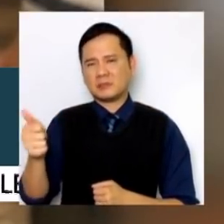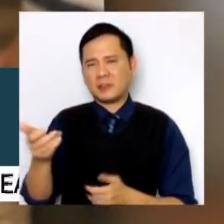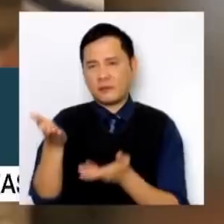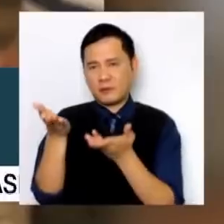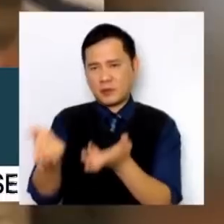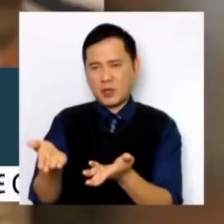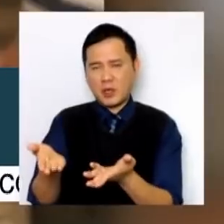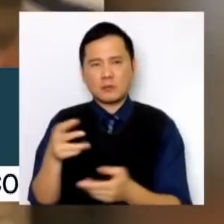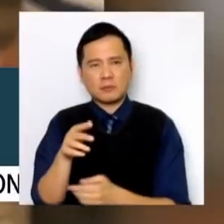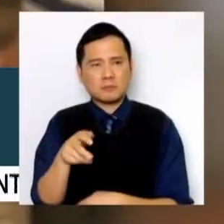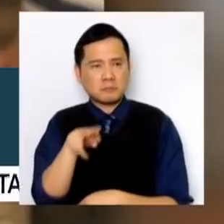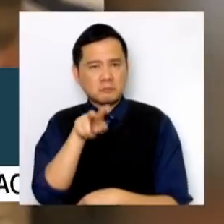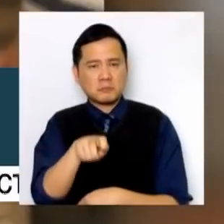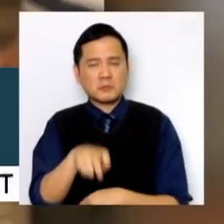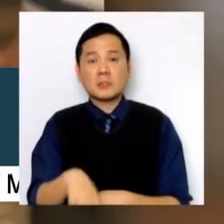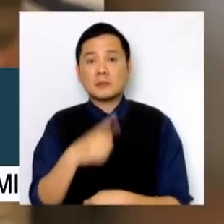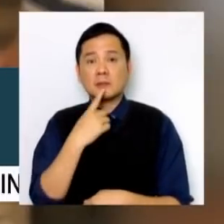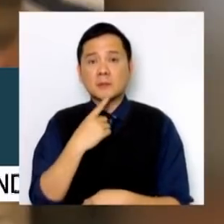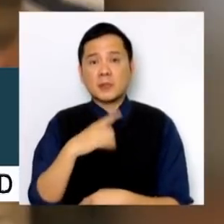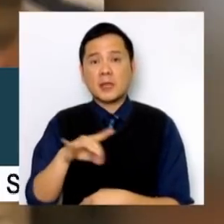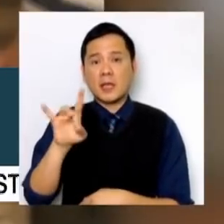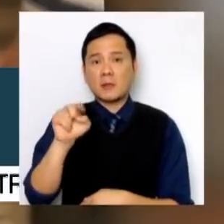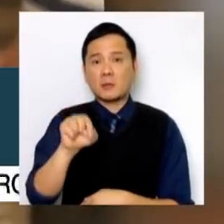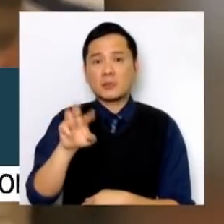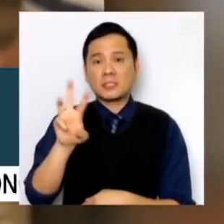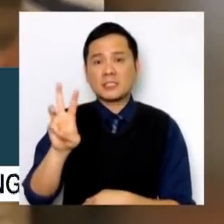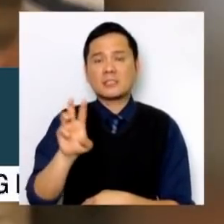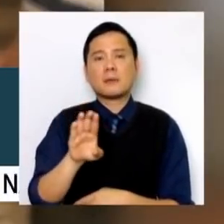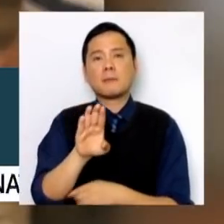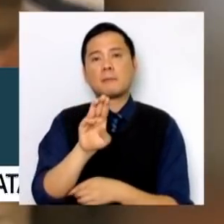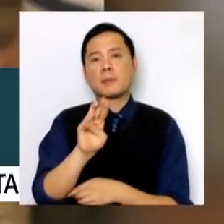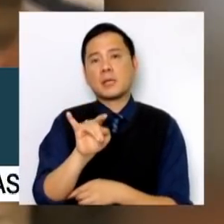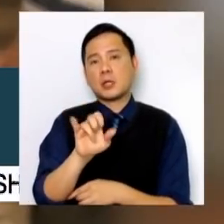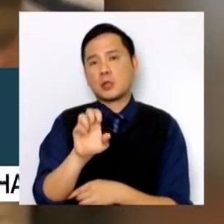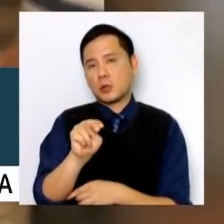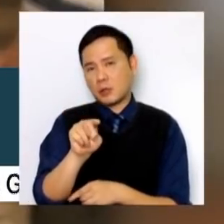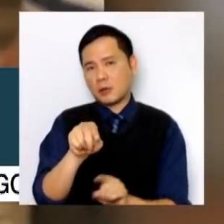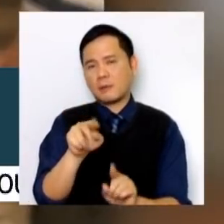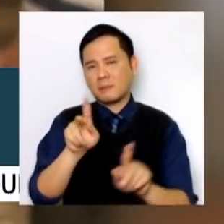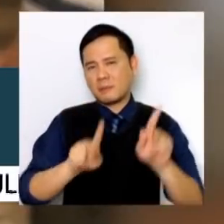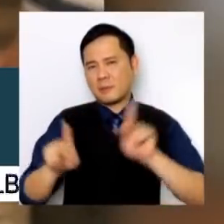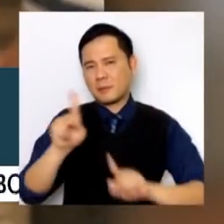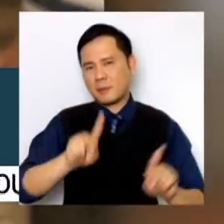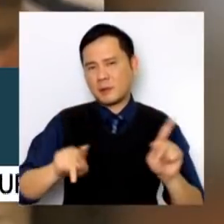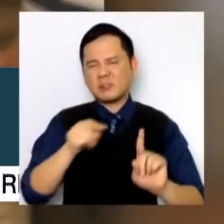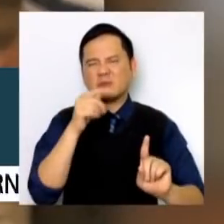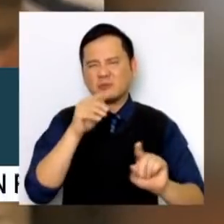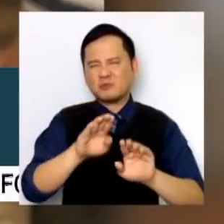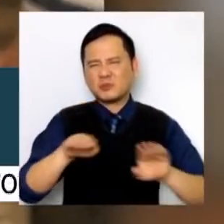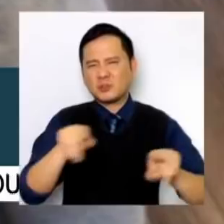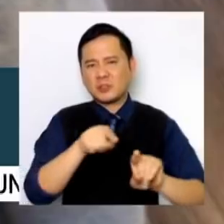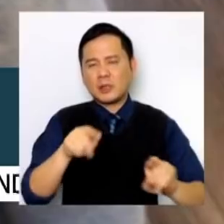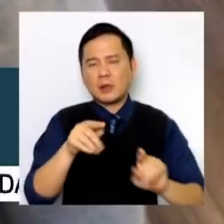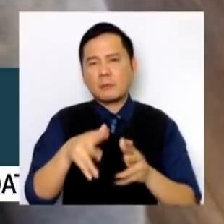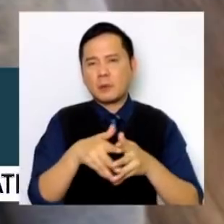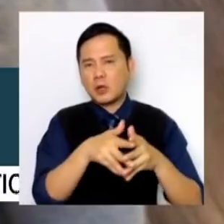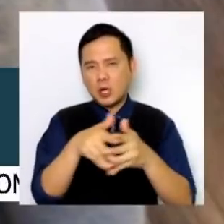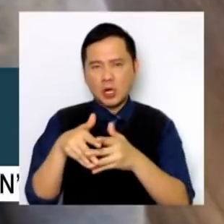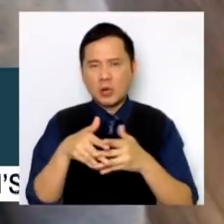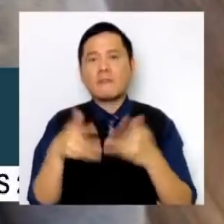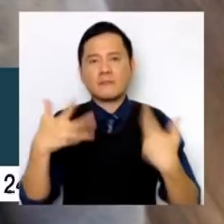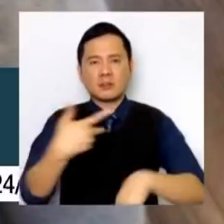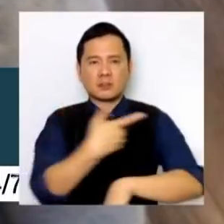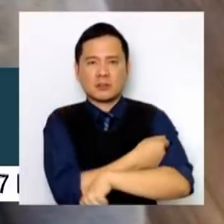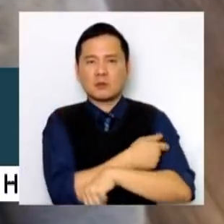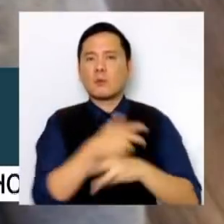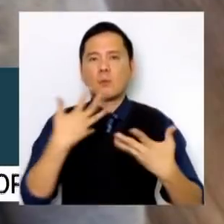that 8.6 million children in America were already vaccinated and did not experience any serious adverse effects. Most of the